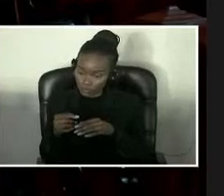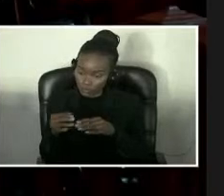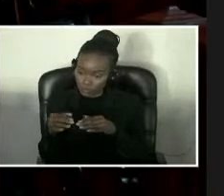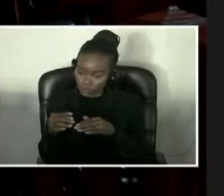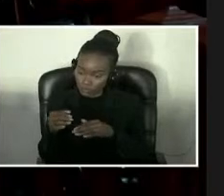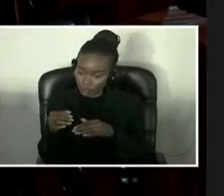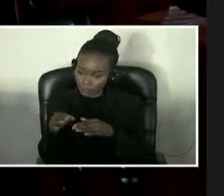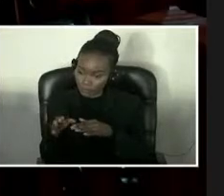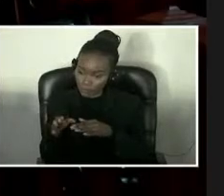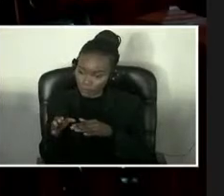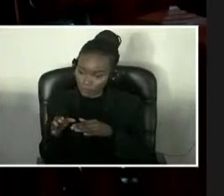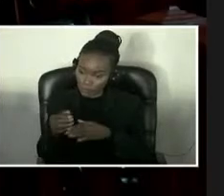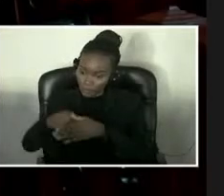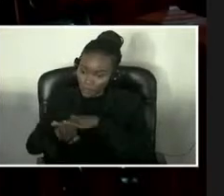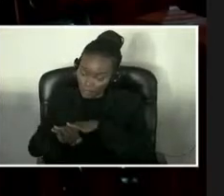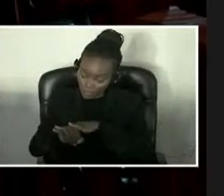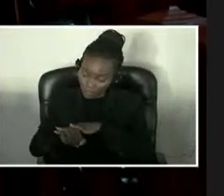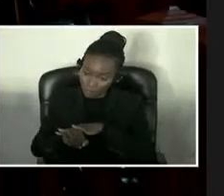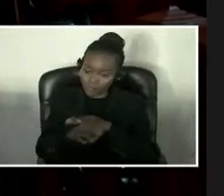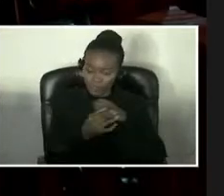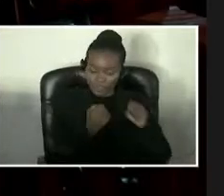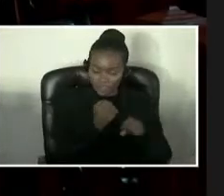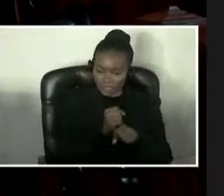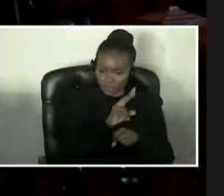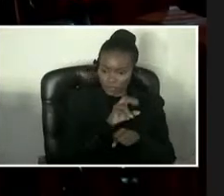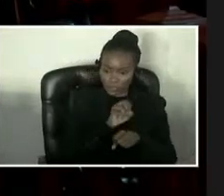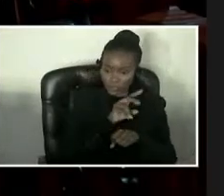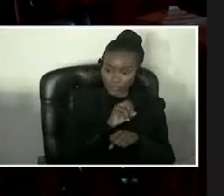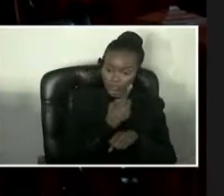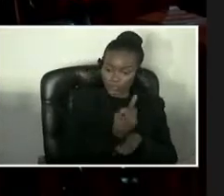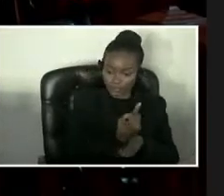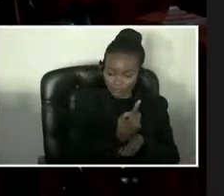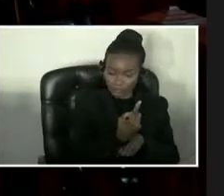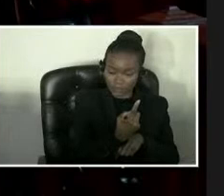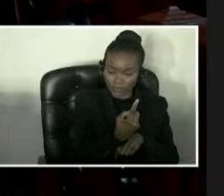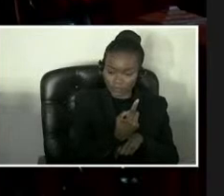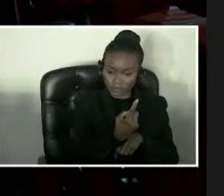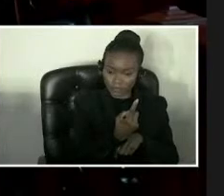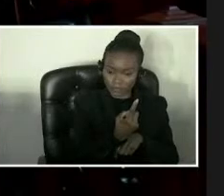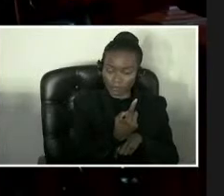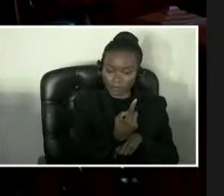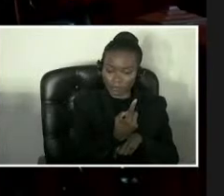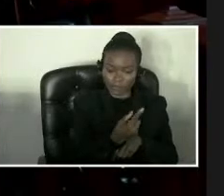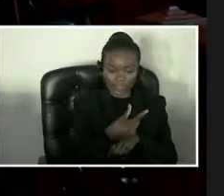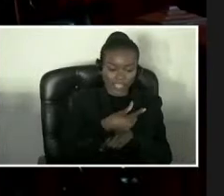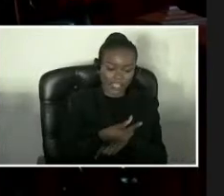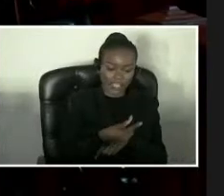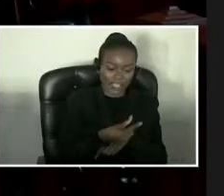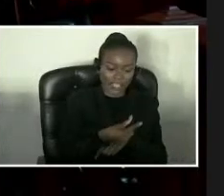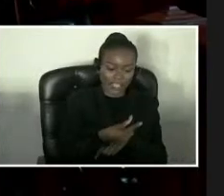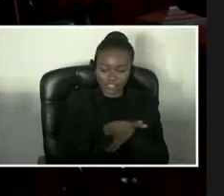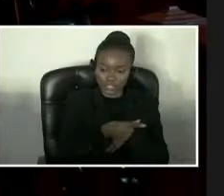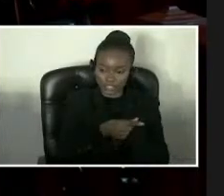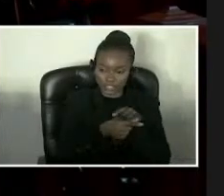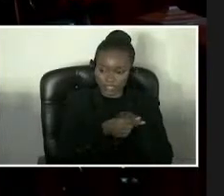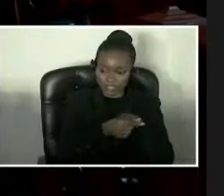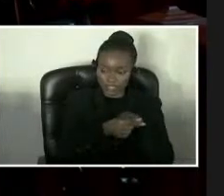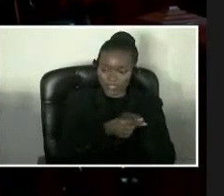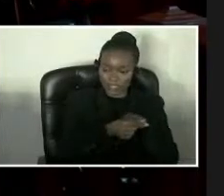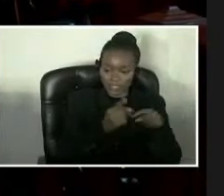per thousand life debts 20 20 21 it further felt within the sdg target of 12 per thousand